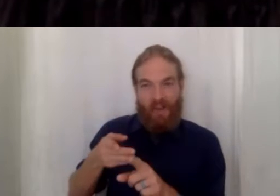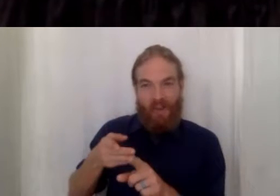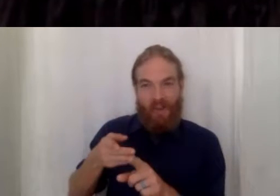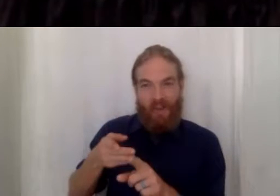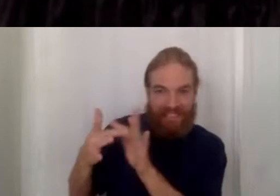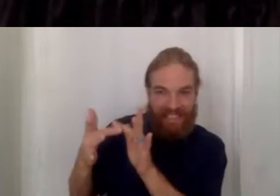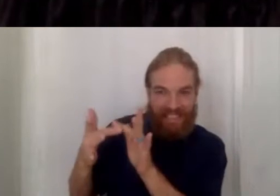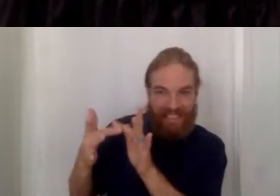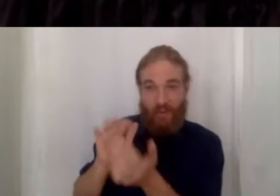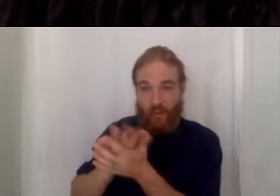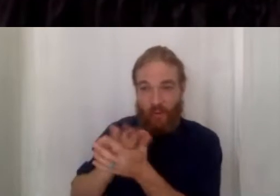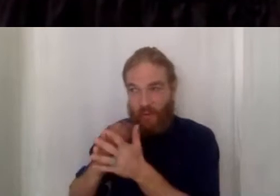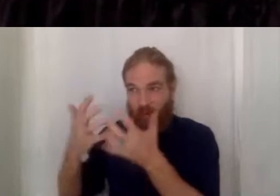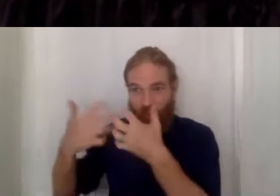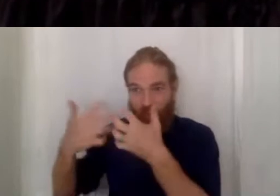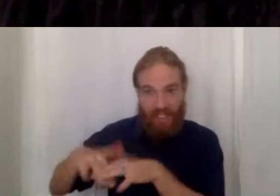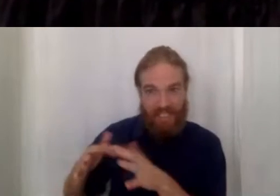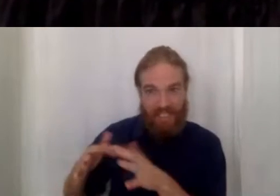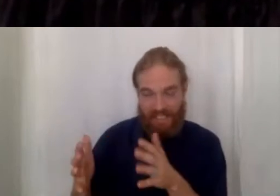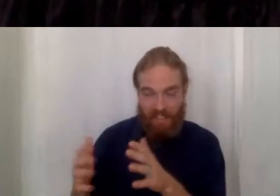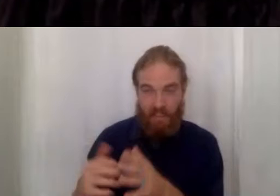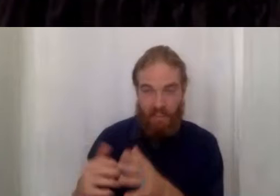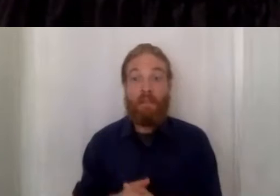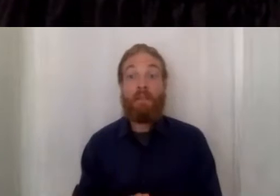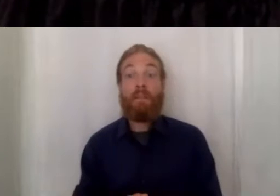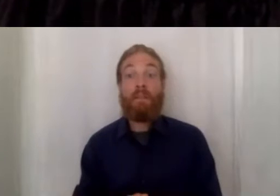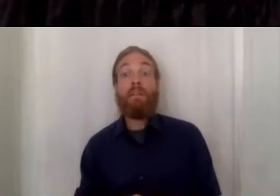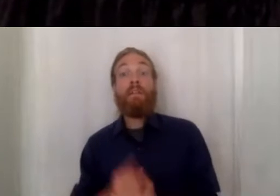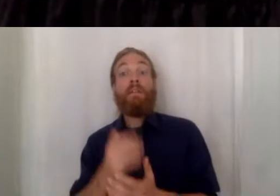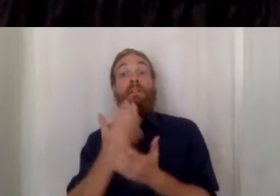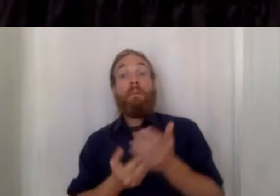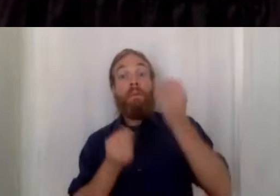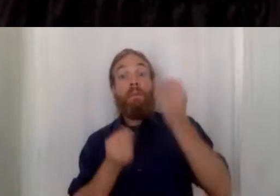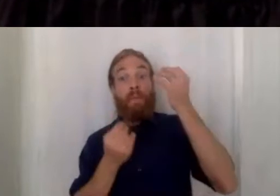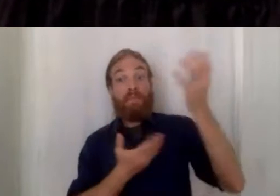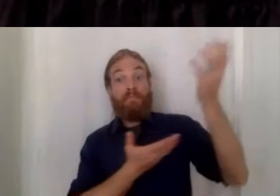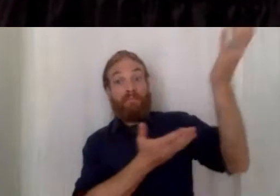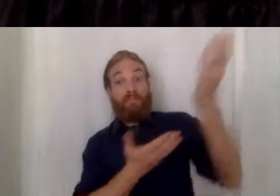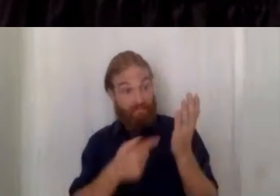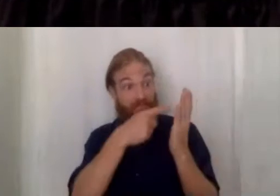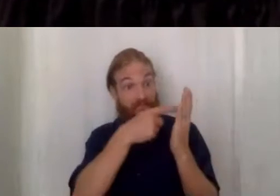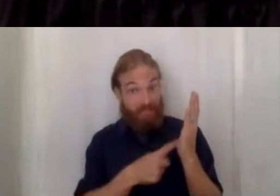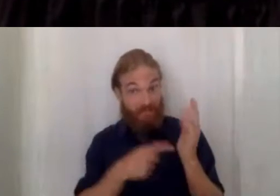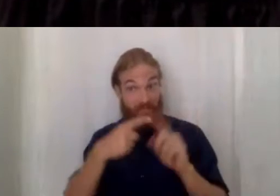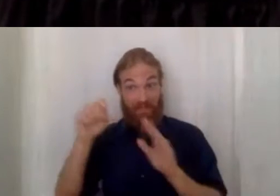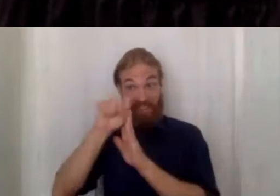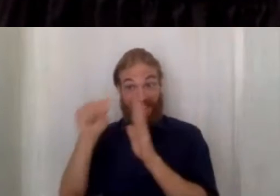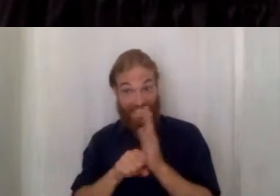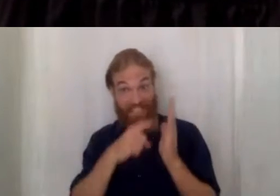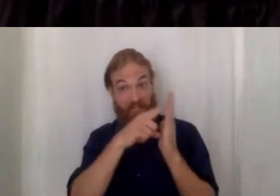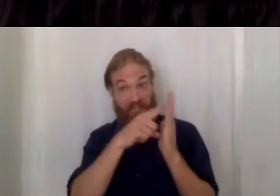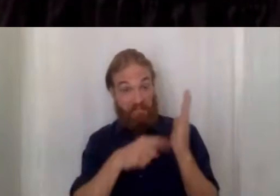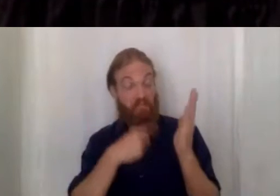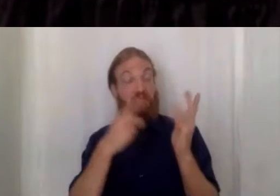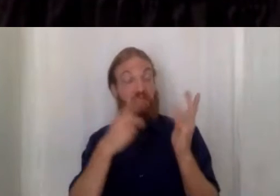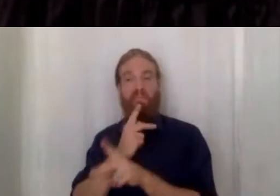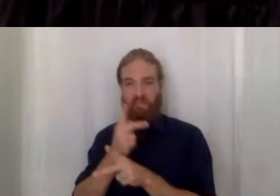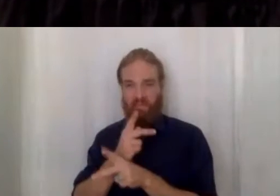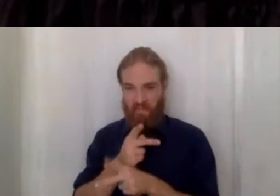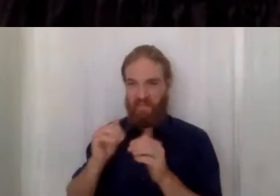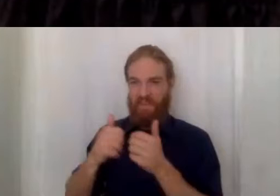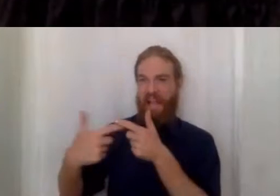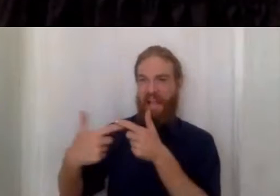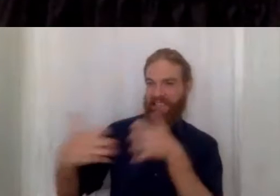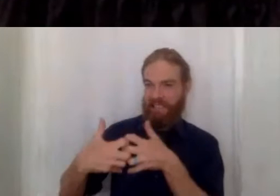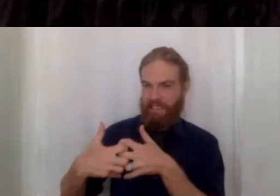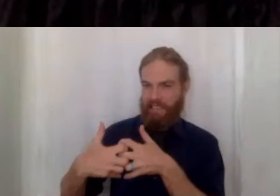the state, we work together to try to figure out, you know, what is required, but then also what is realistic as it relates to being